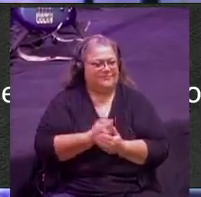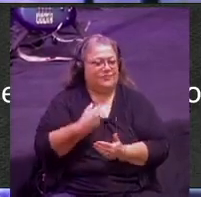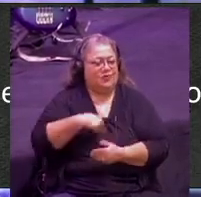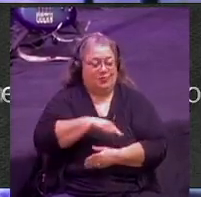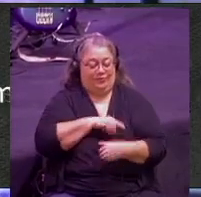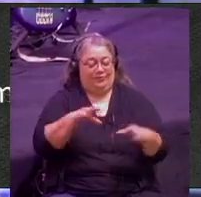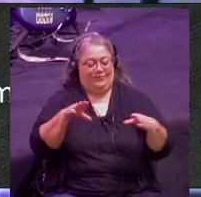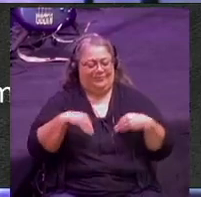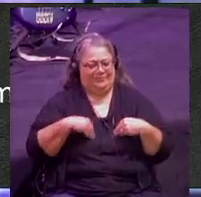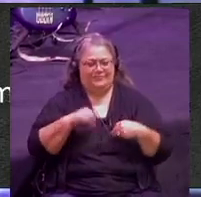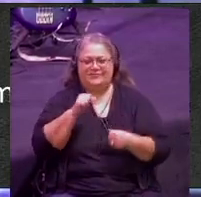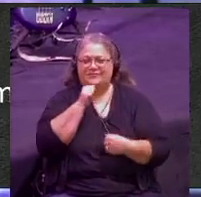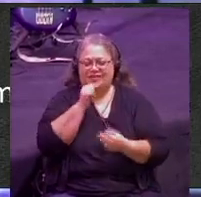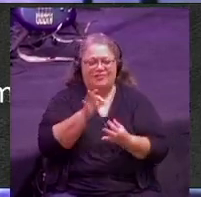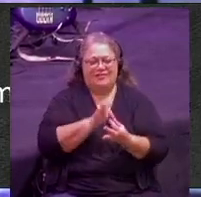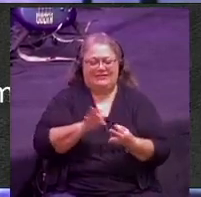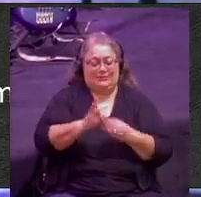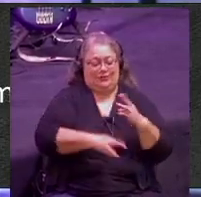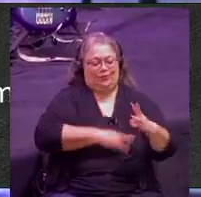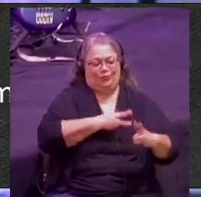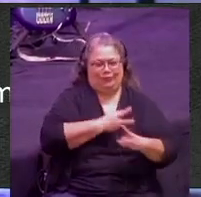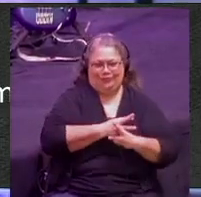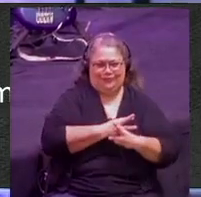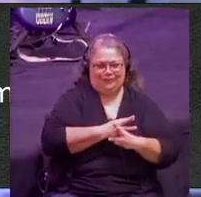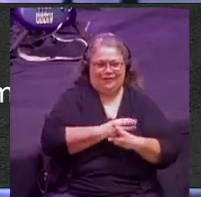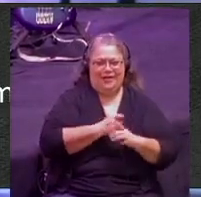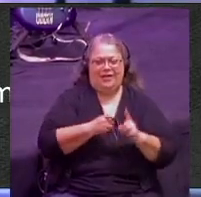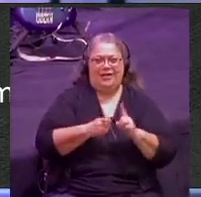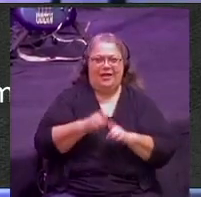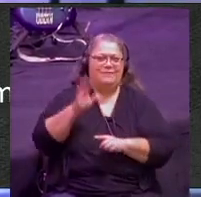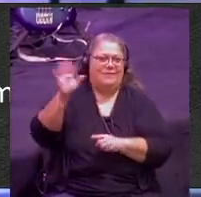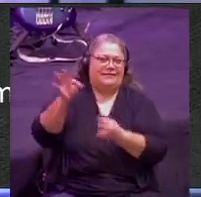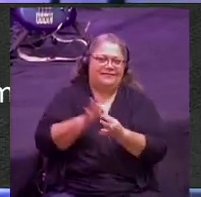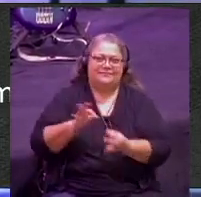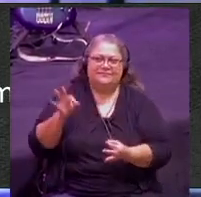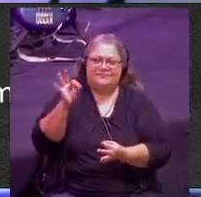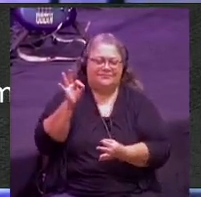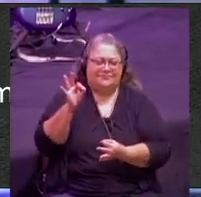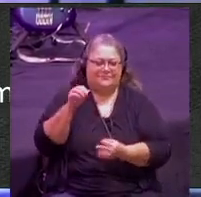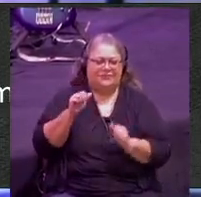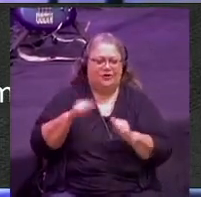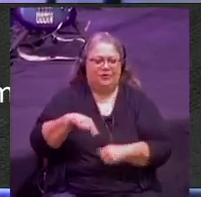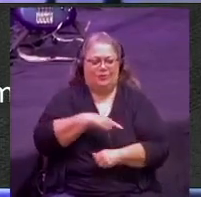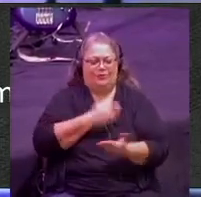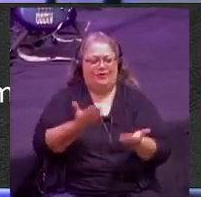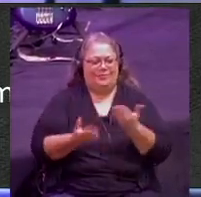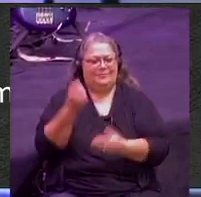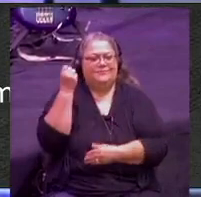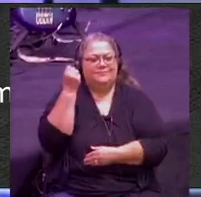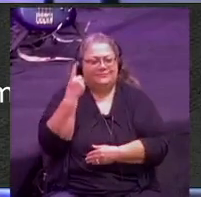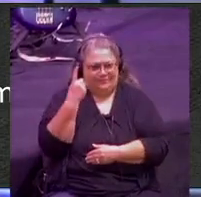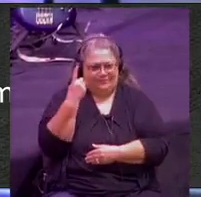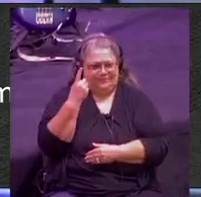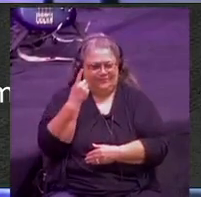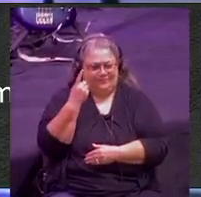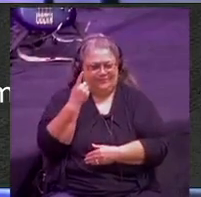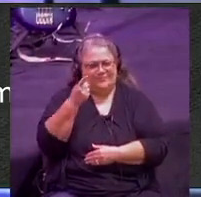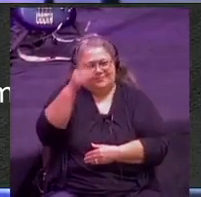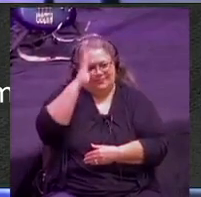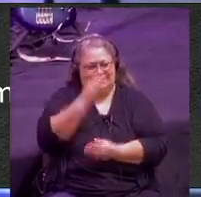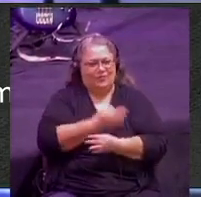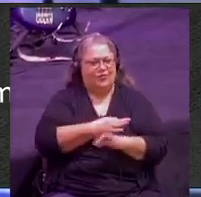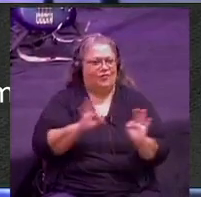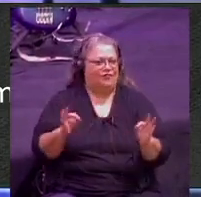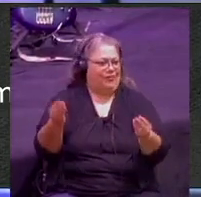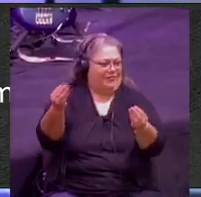What we have received is not the spirit of the world, but the Spirit who is from God, so that we may understand what God has freely given